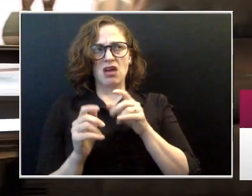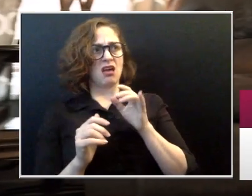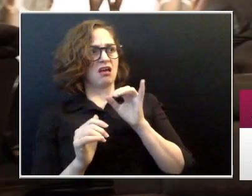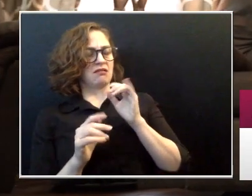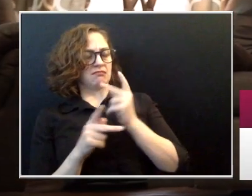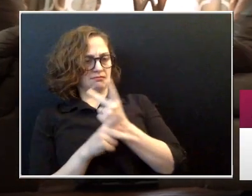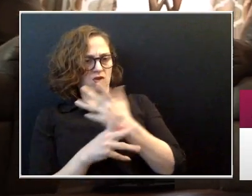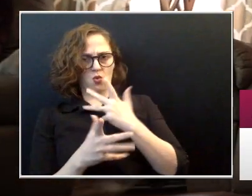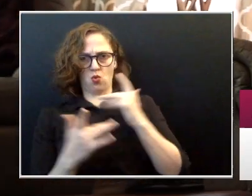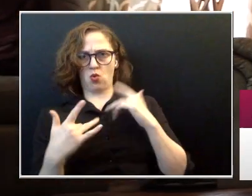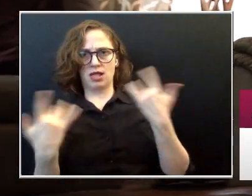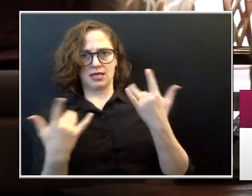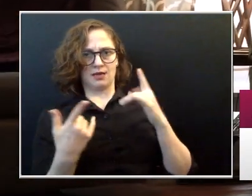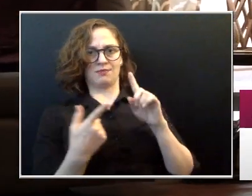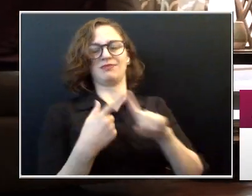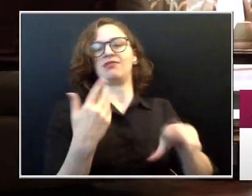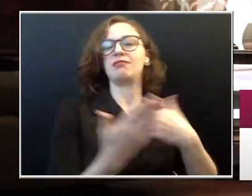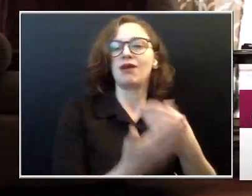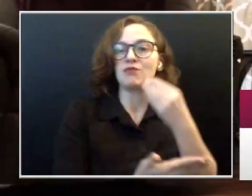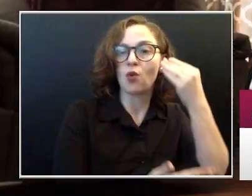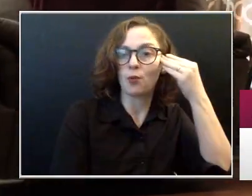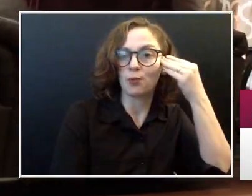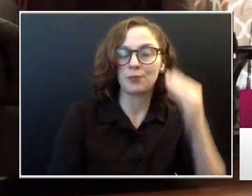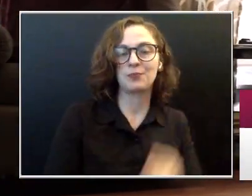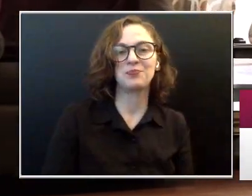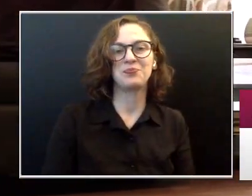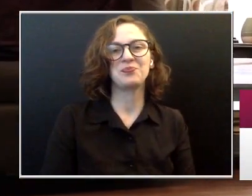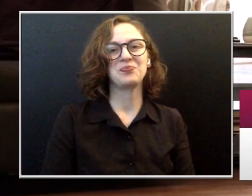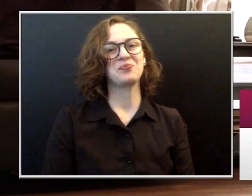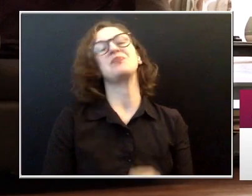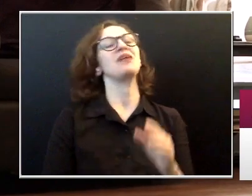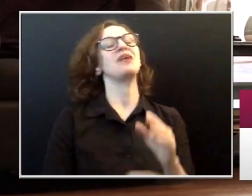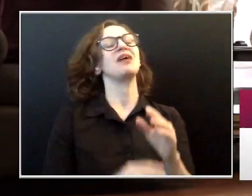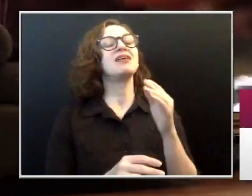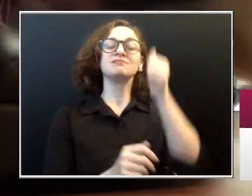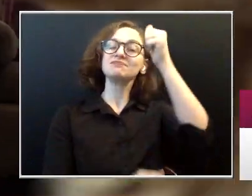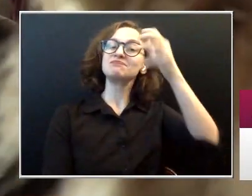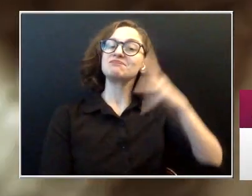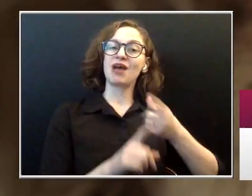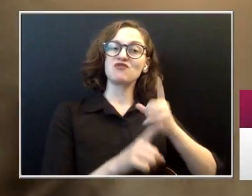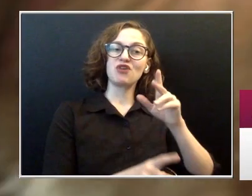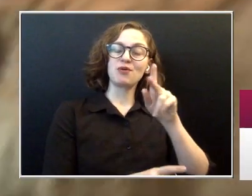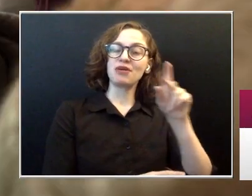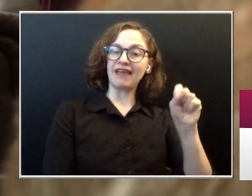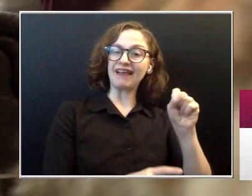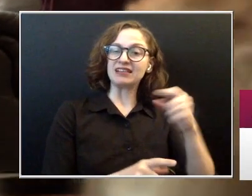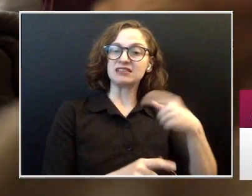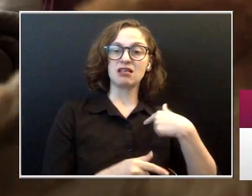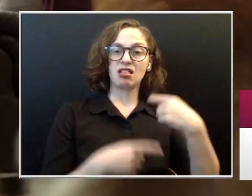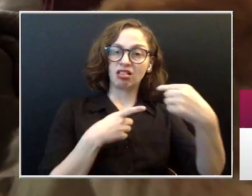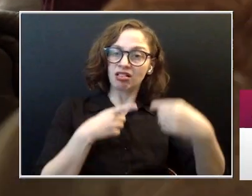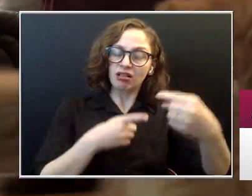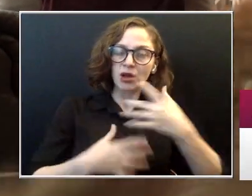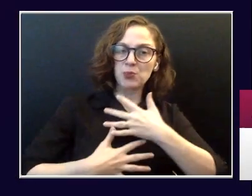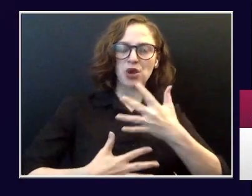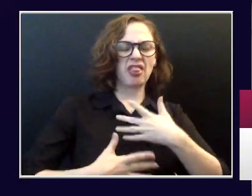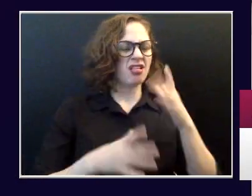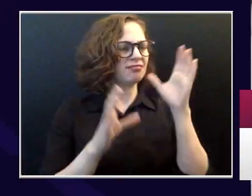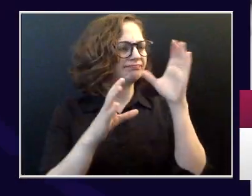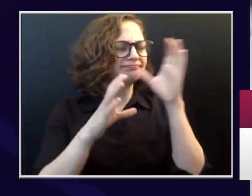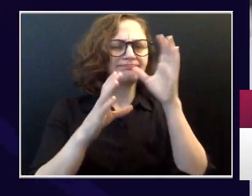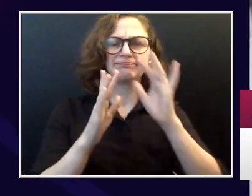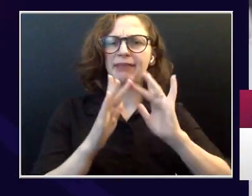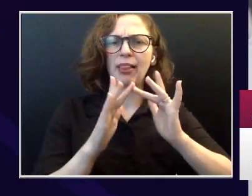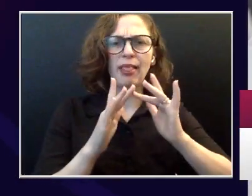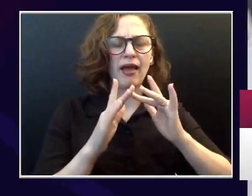home. A Kansas man struggling to breathe searched the internet for months. He searched for answers traveling